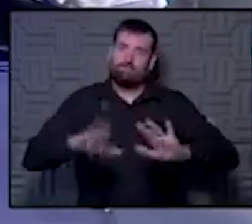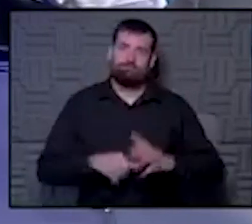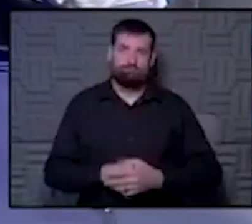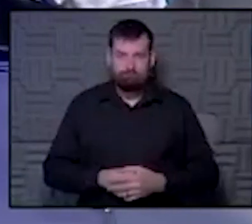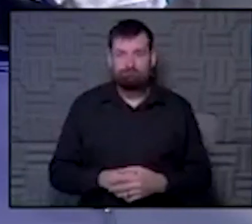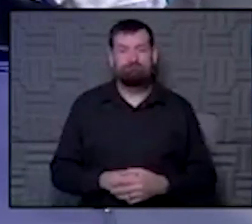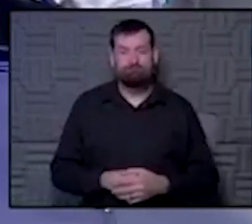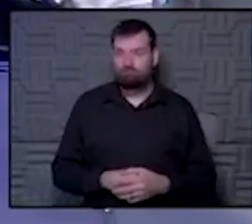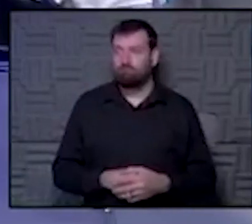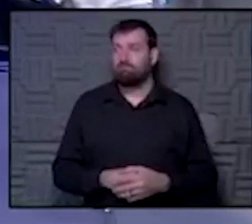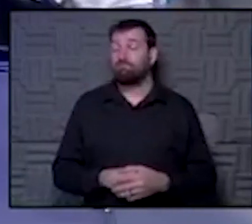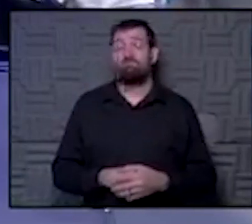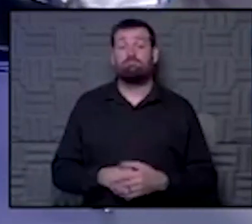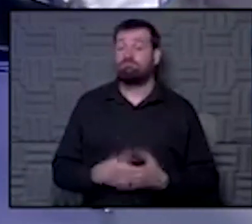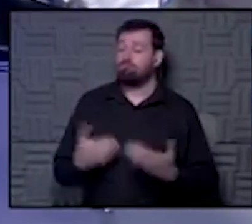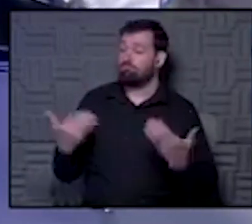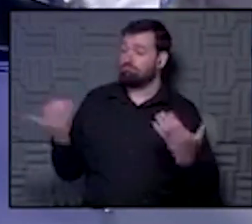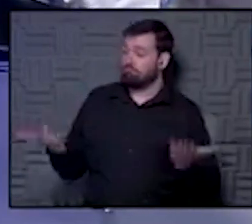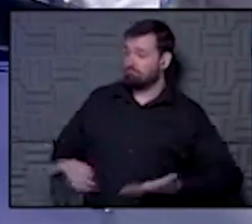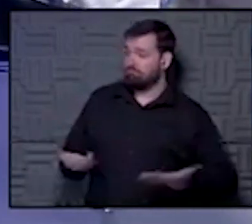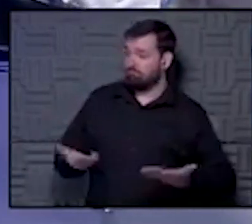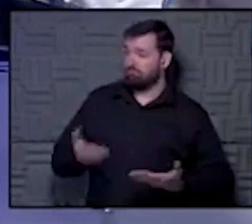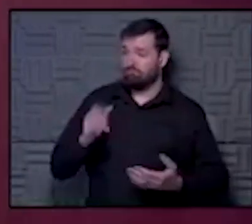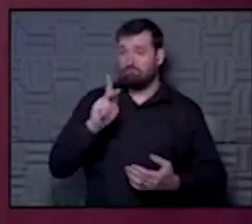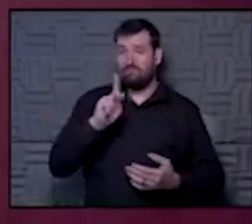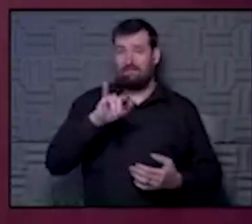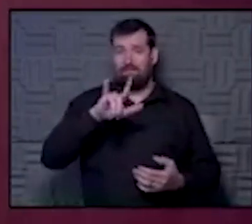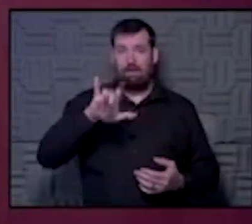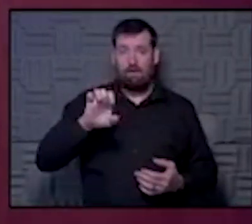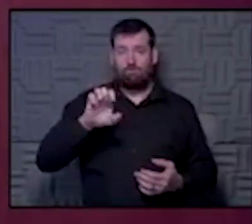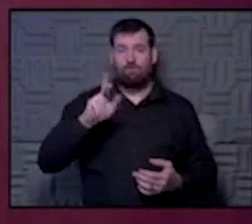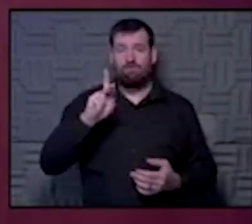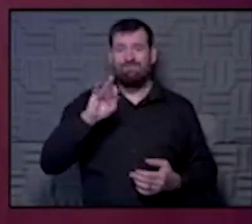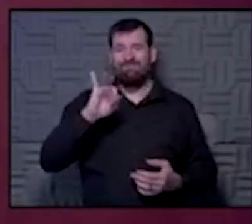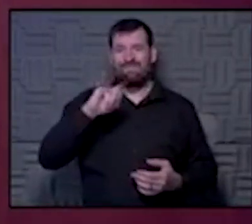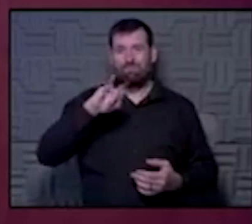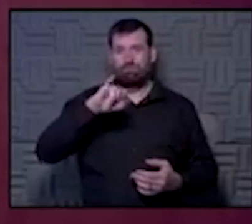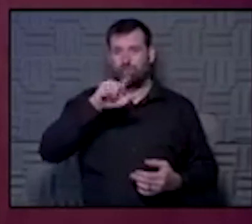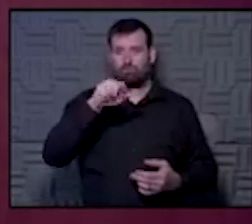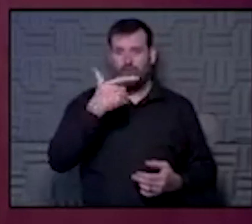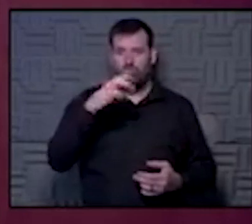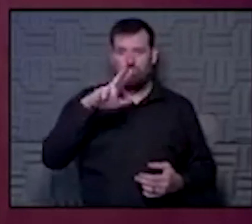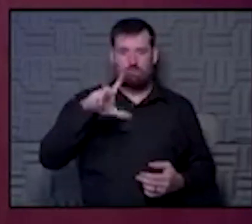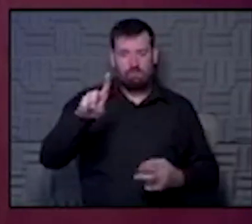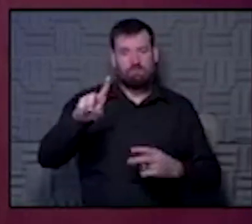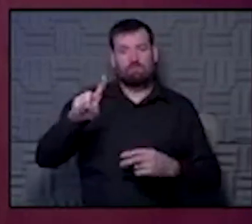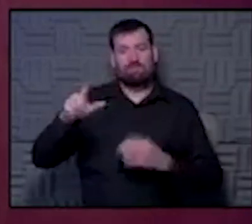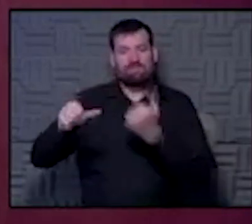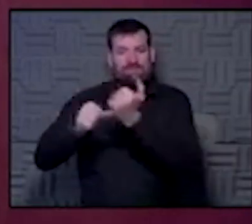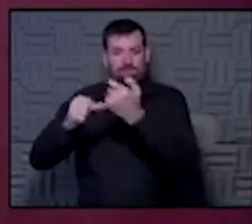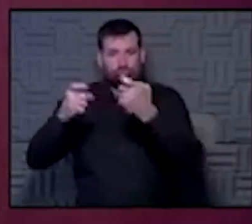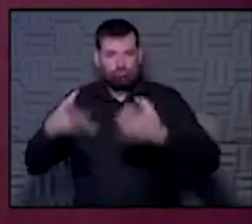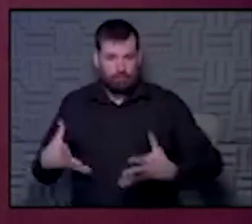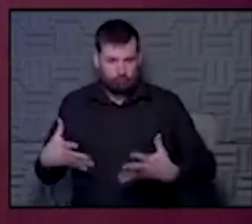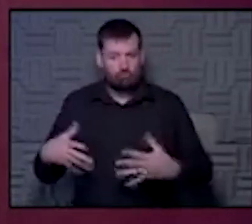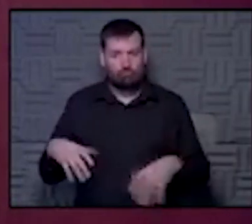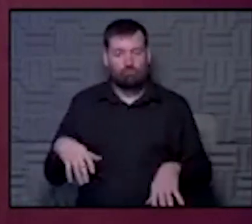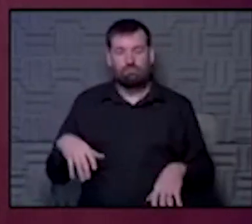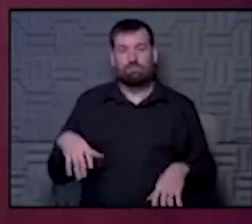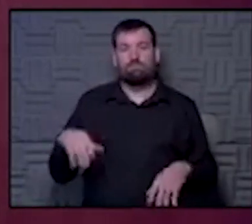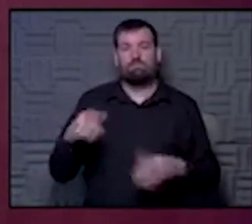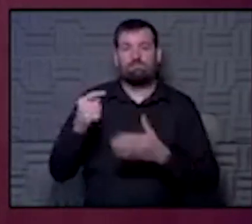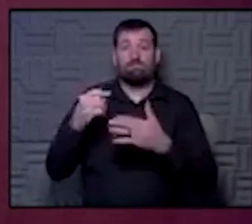up. All right, well, we're joined here by Kyle Fitzgerald, who's the Assistant Director of Respiratory Therapy. He's sitting to my left.